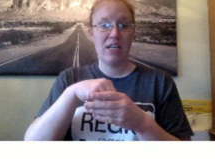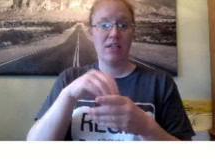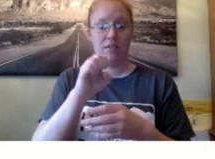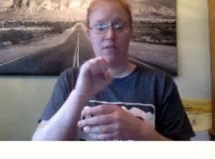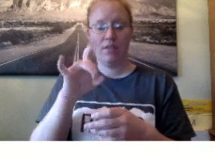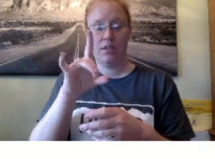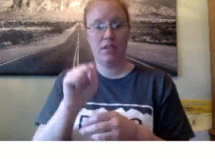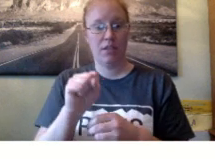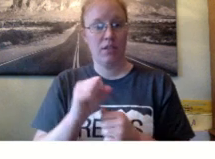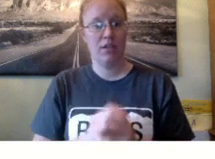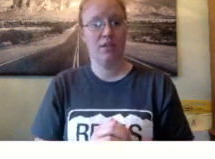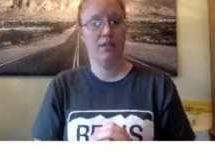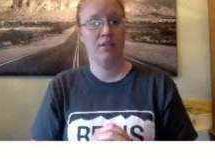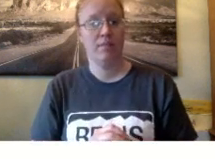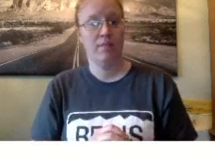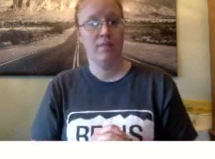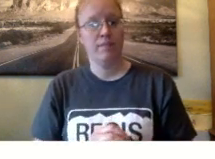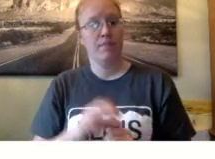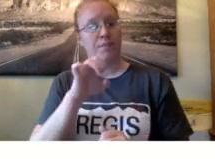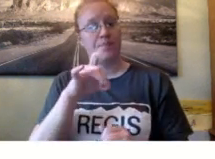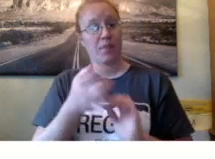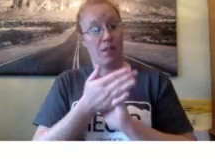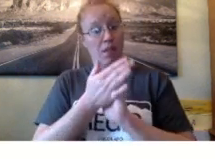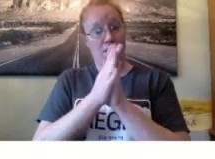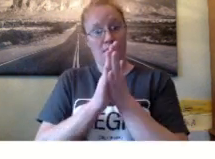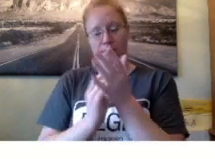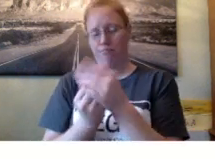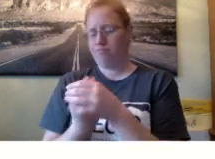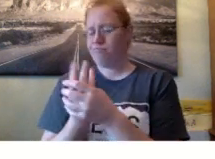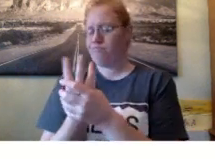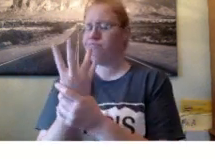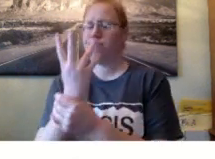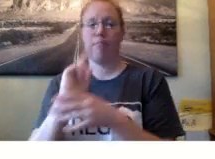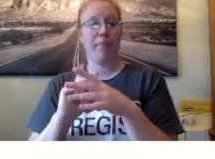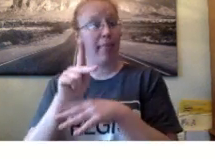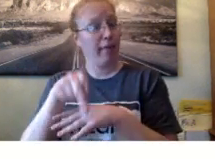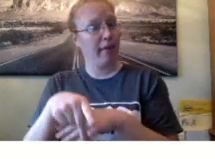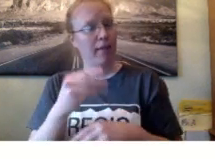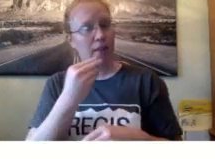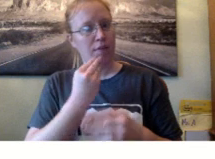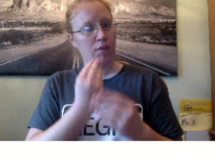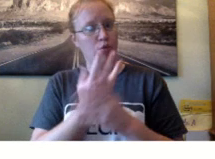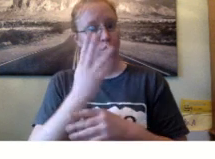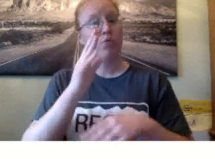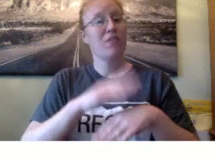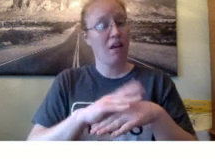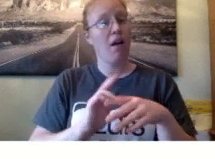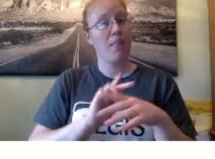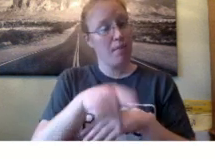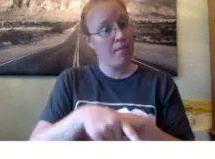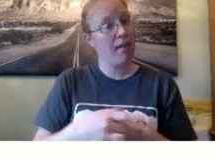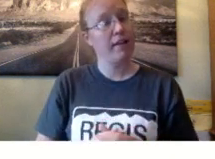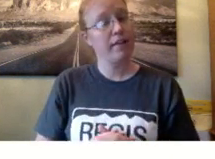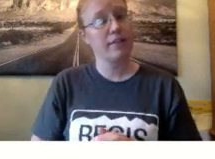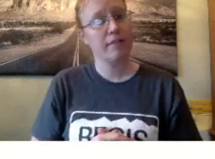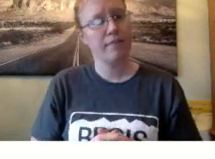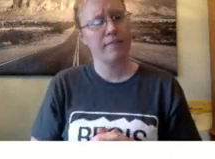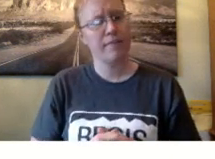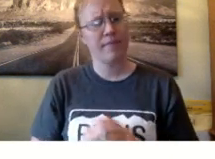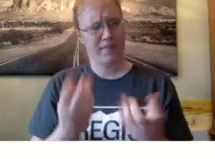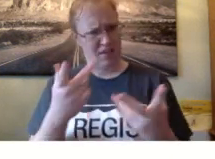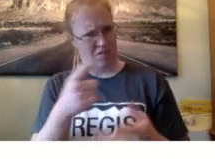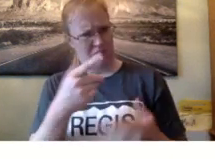seeds. The seeds become plants. The food grows on the plants. How many of